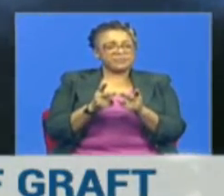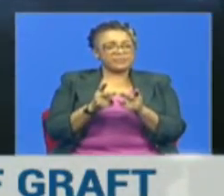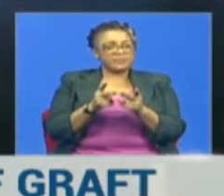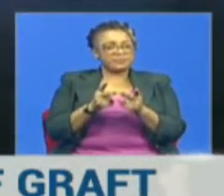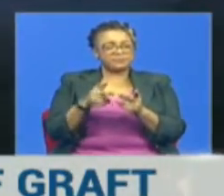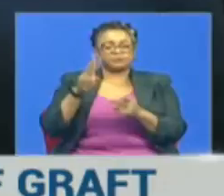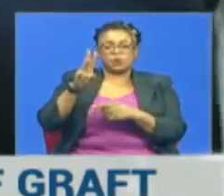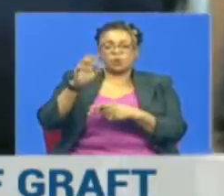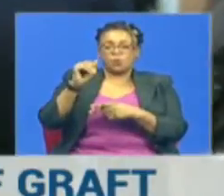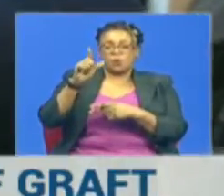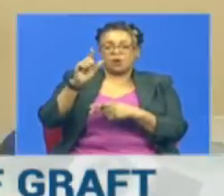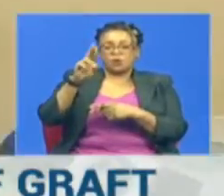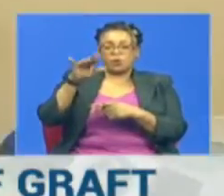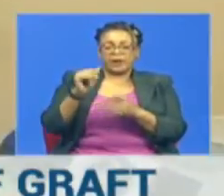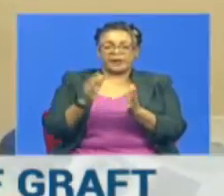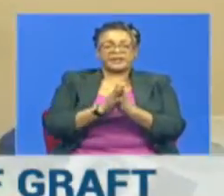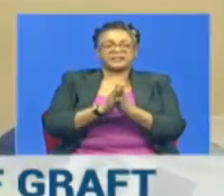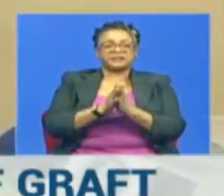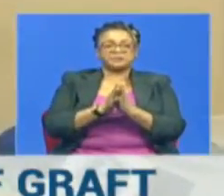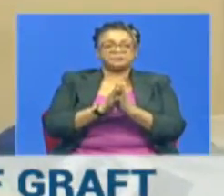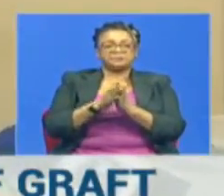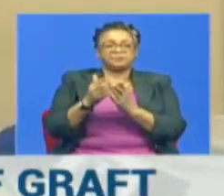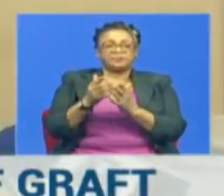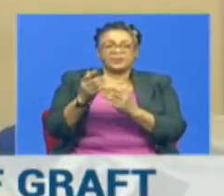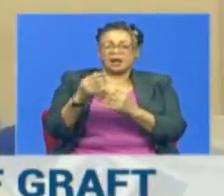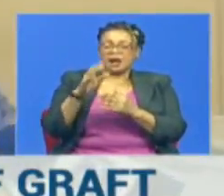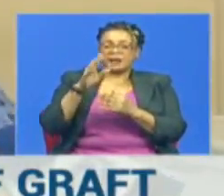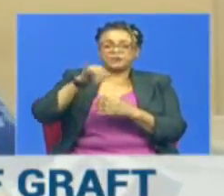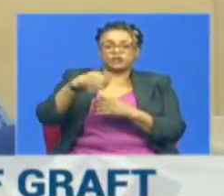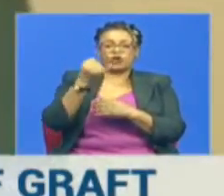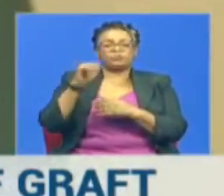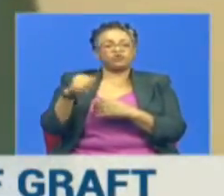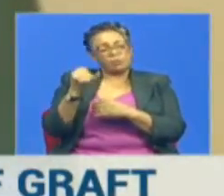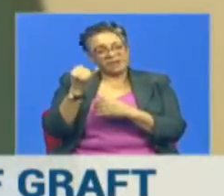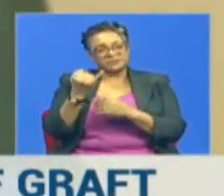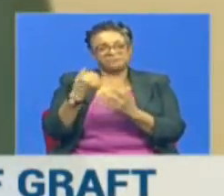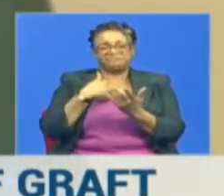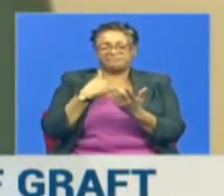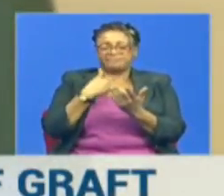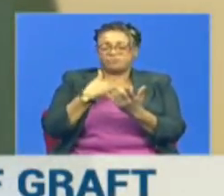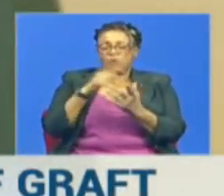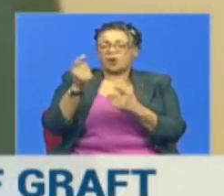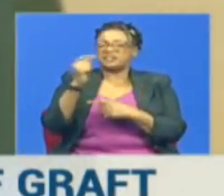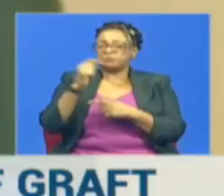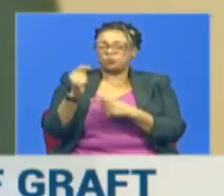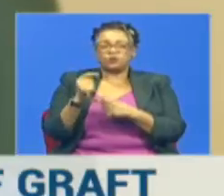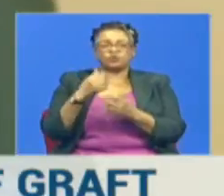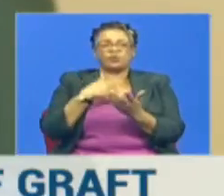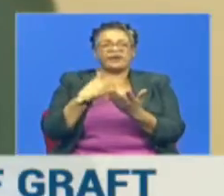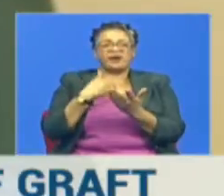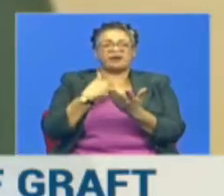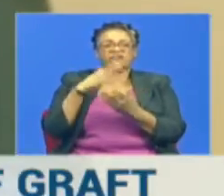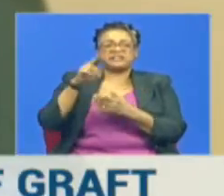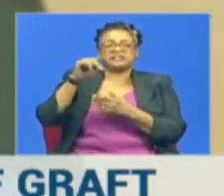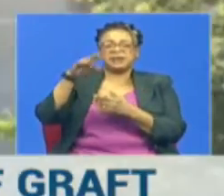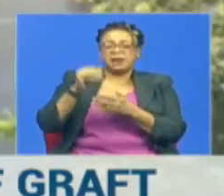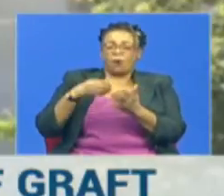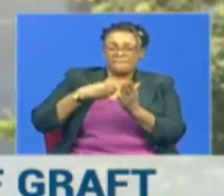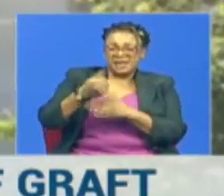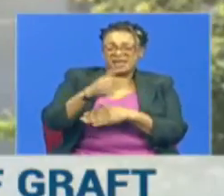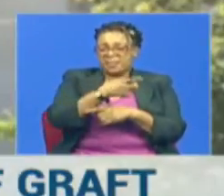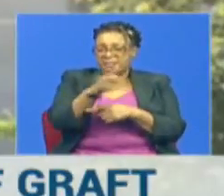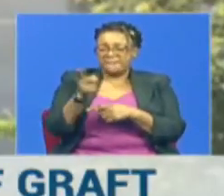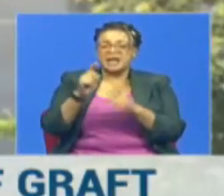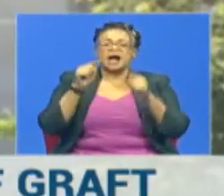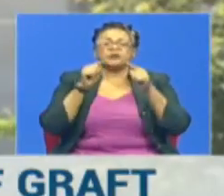Waluke, Wahungu and the late businessman Jacob Juma had moved to the tribunal to compel the NCPB to pay them, accusing the